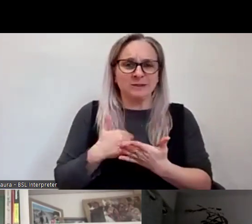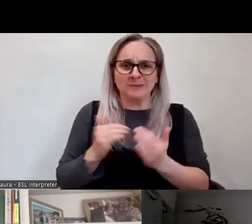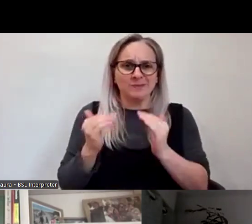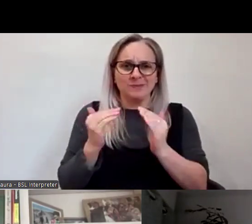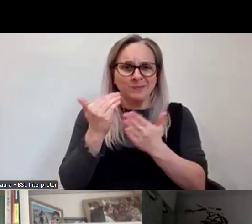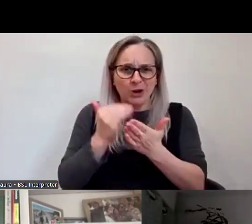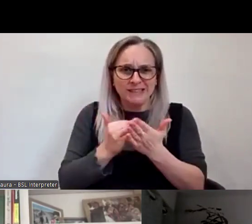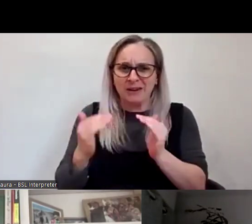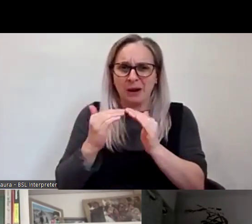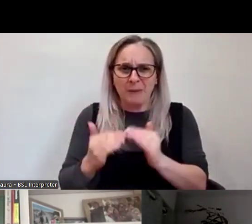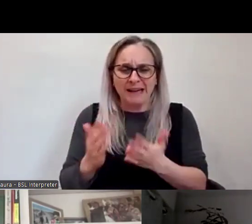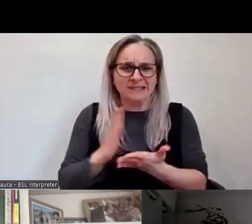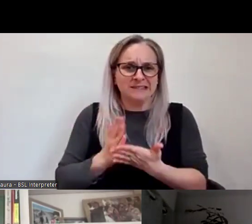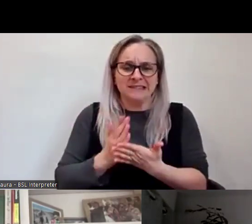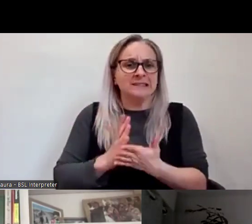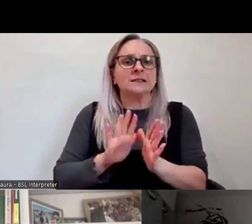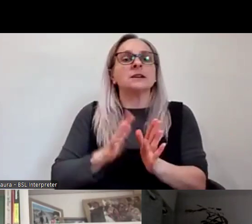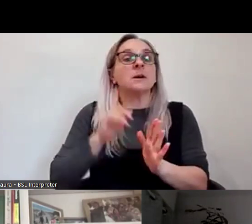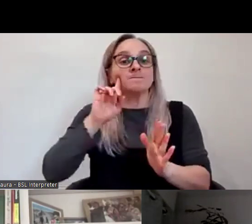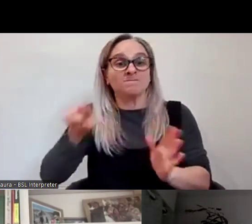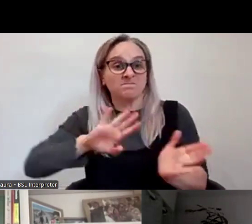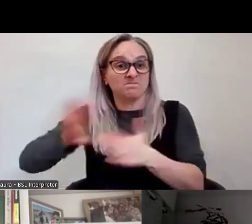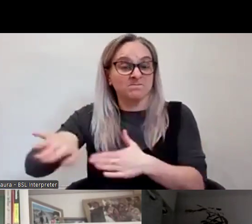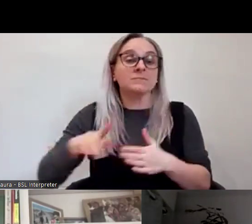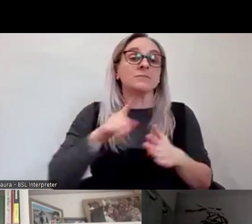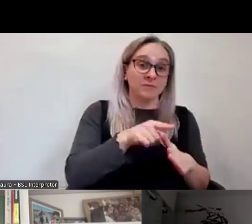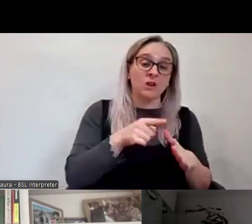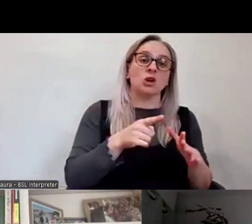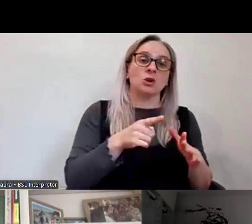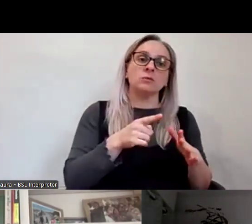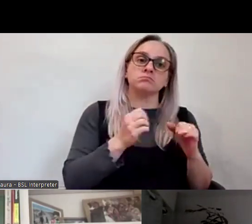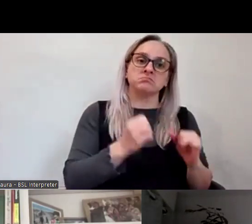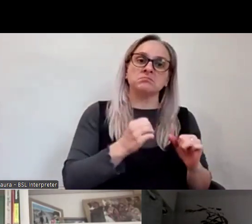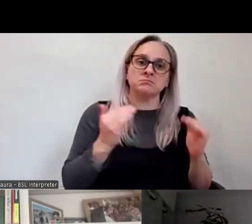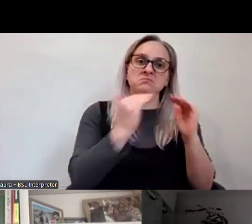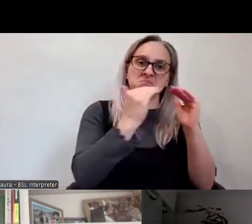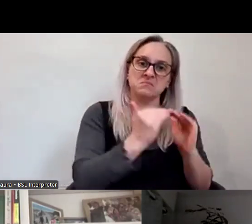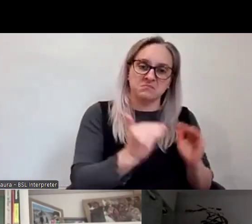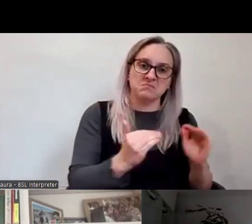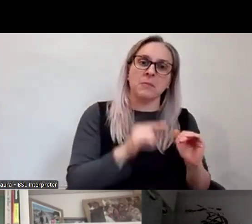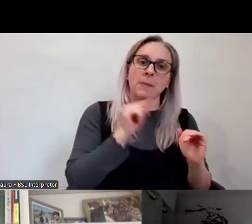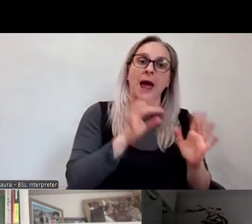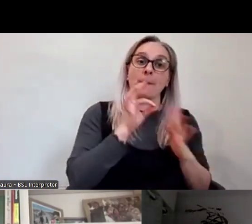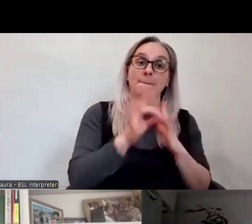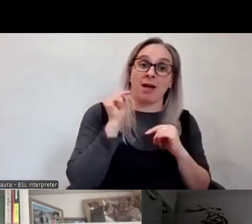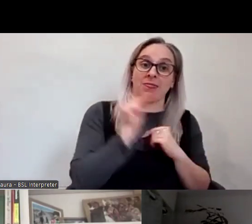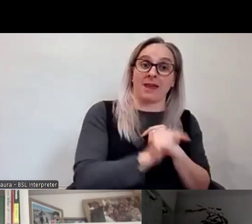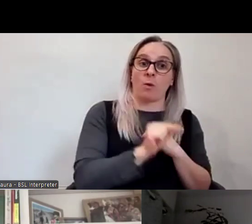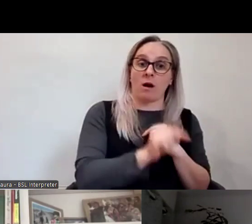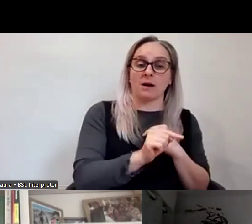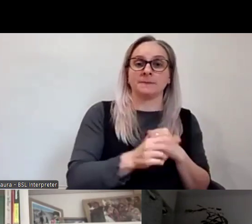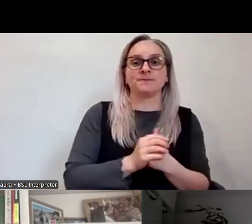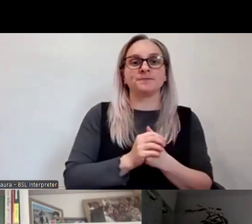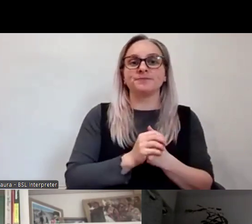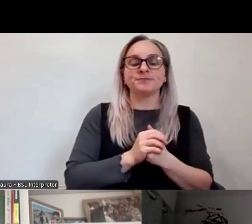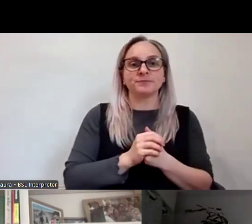the wobbly fellowship. Go for the one where you firmly, squarely meet the eligibility criteria. It's not going to, there's